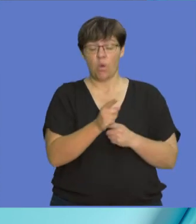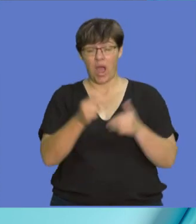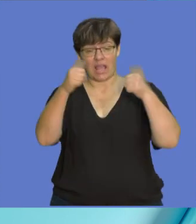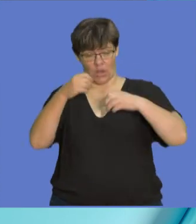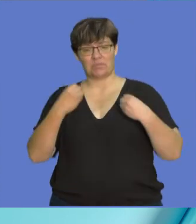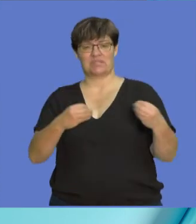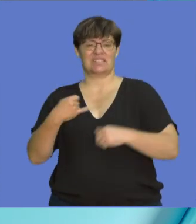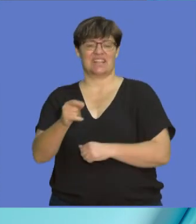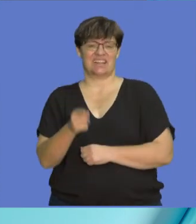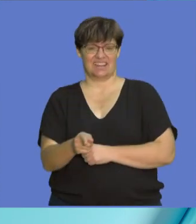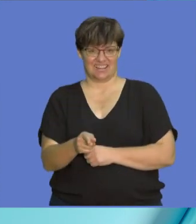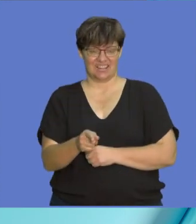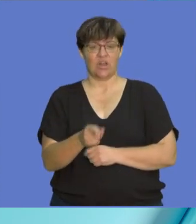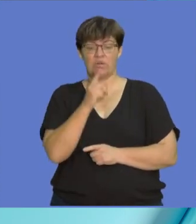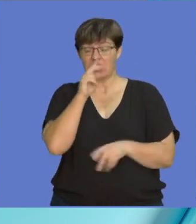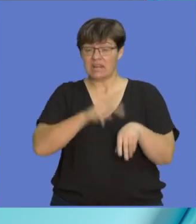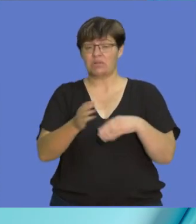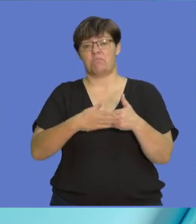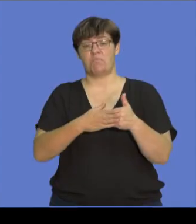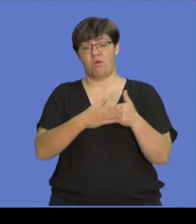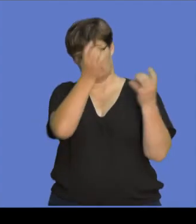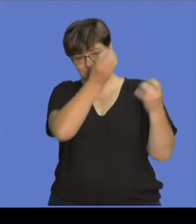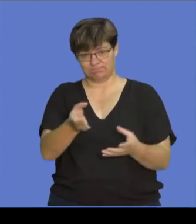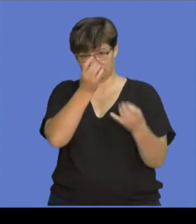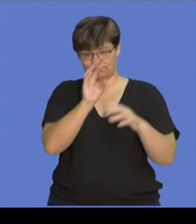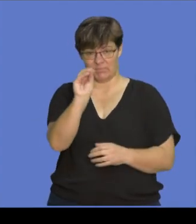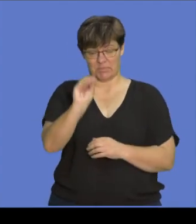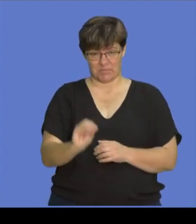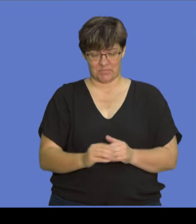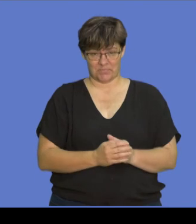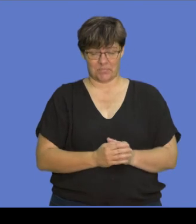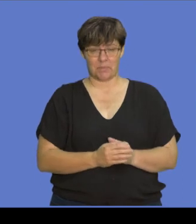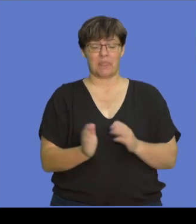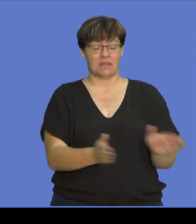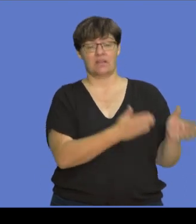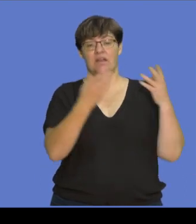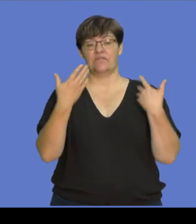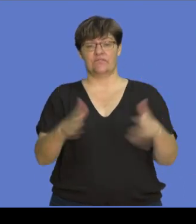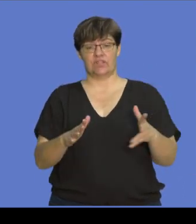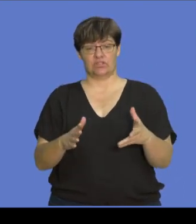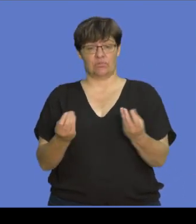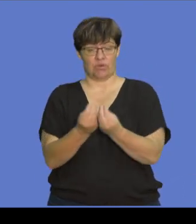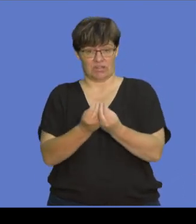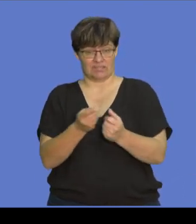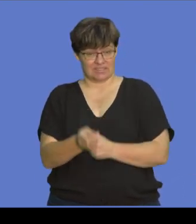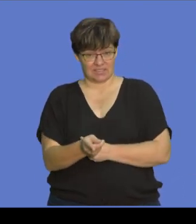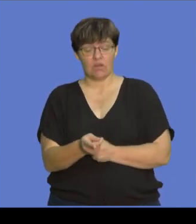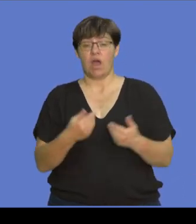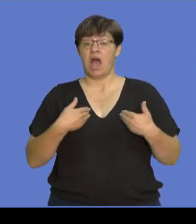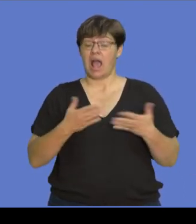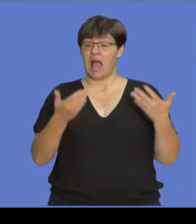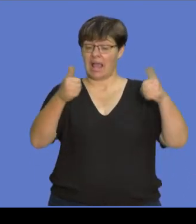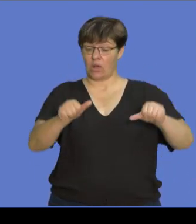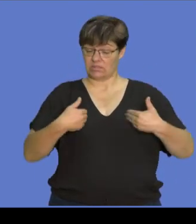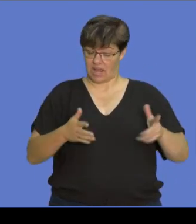of the information and we need other information. Then we have our finished goods stock account, which is also an account we started with, but we